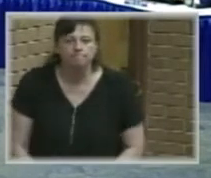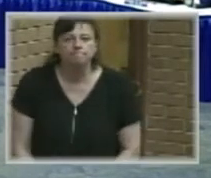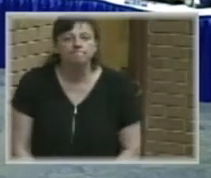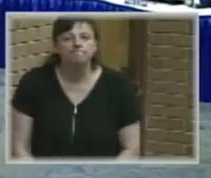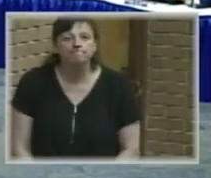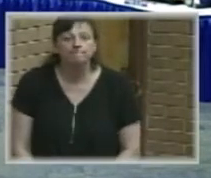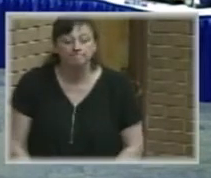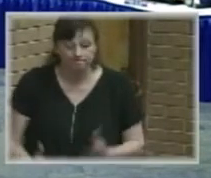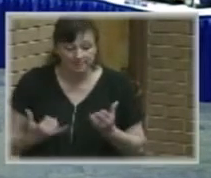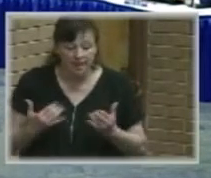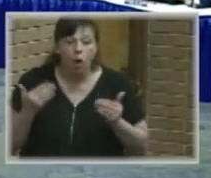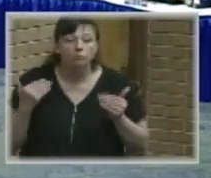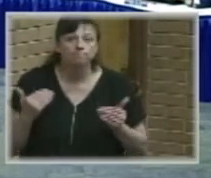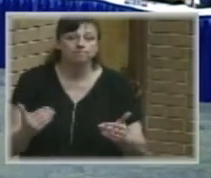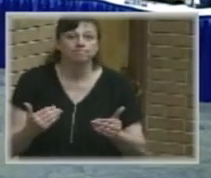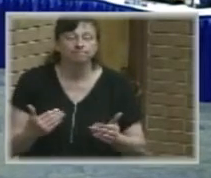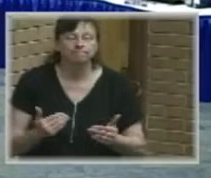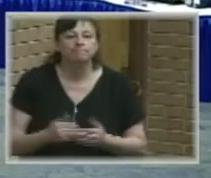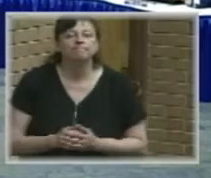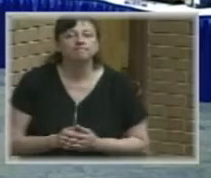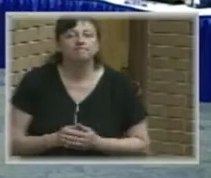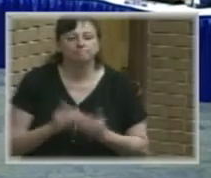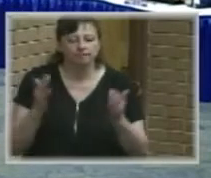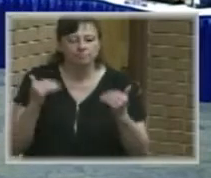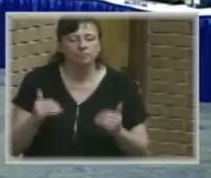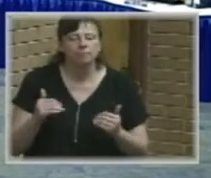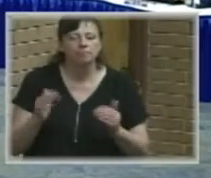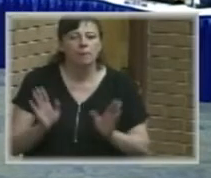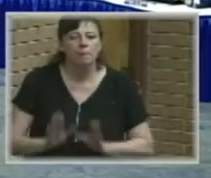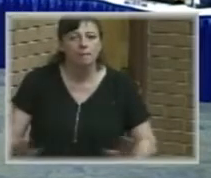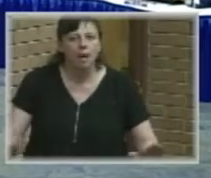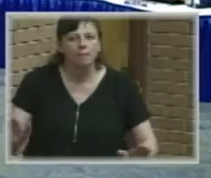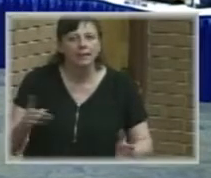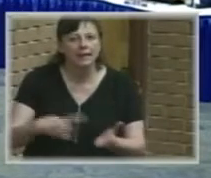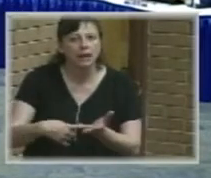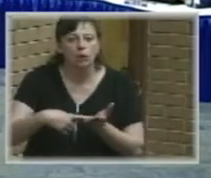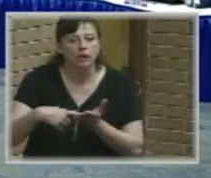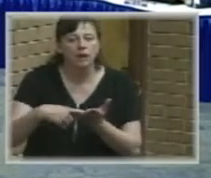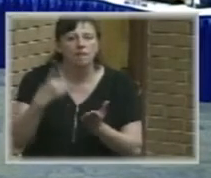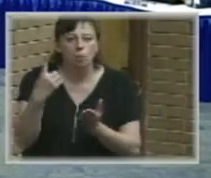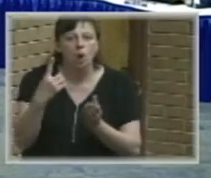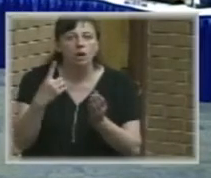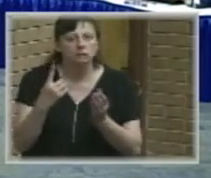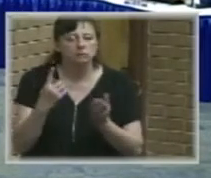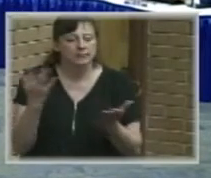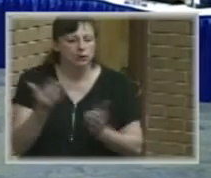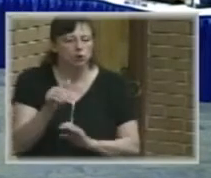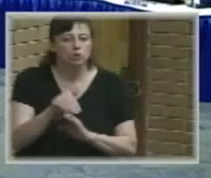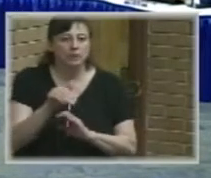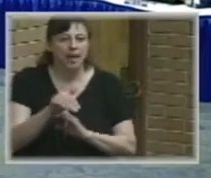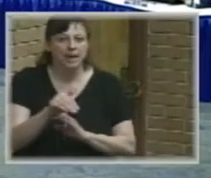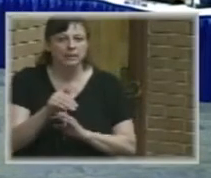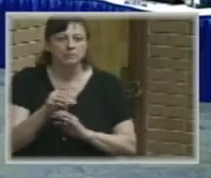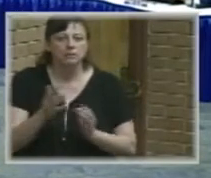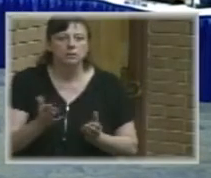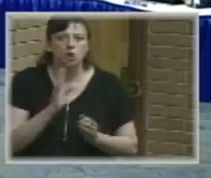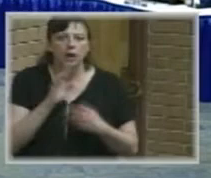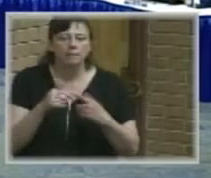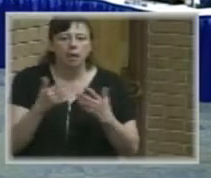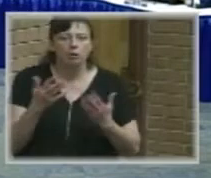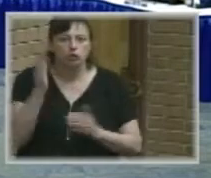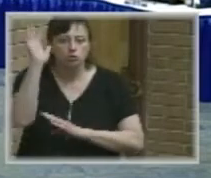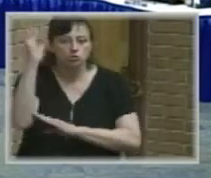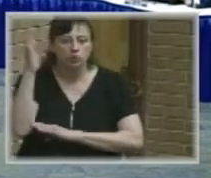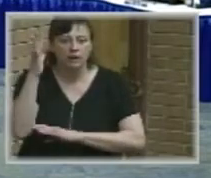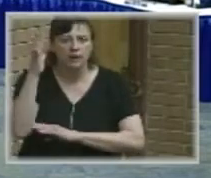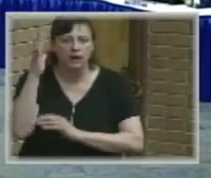Moving on to public hearings. We have one public hearing tonight concerning the proposed tree removal in